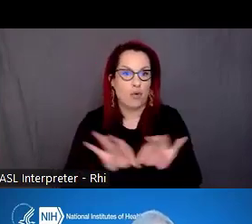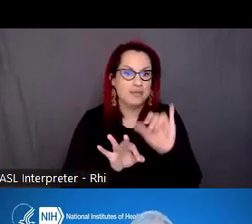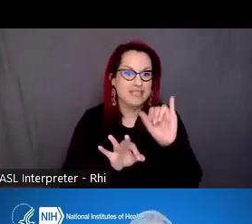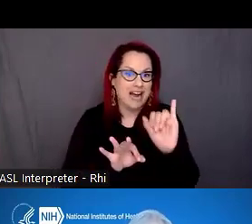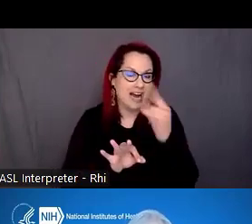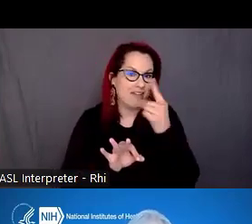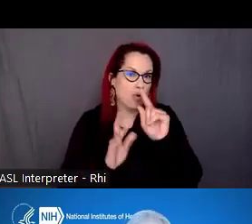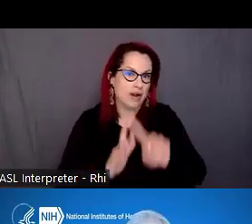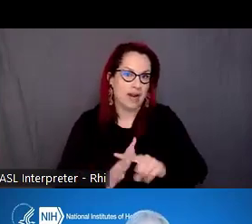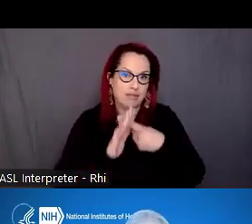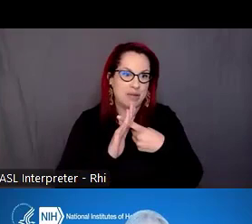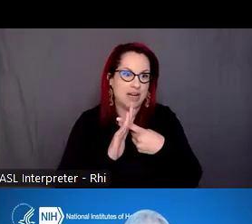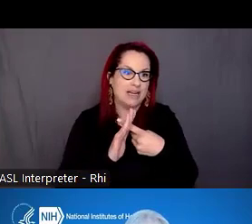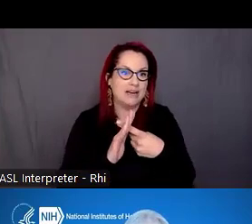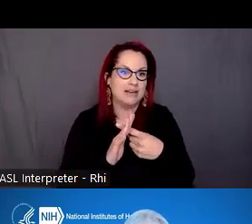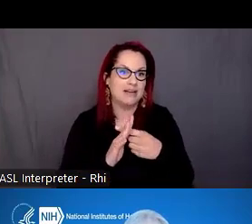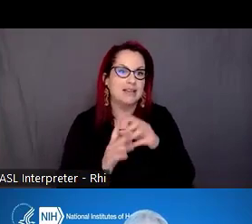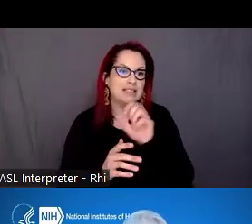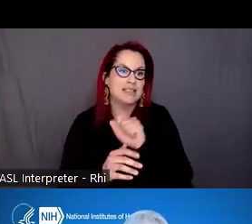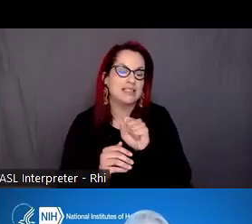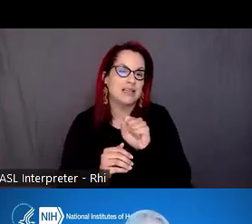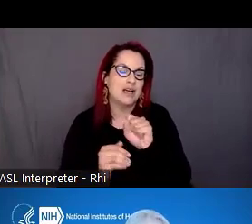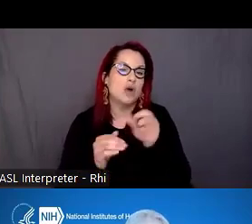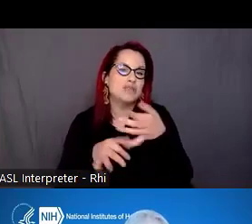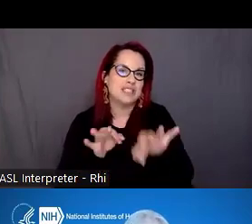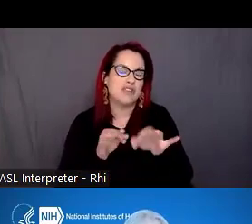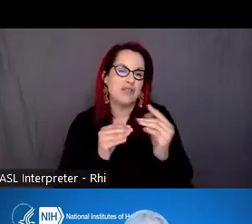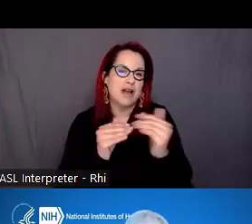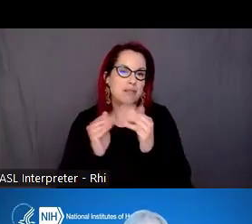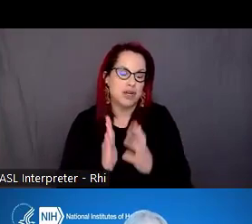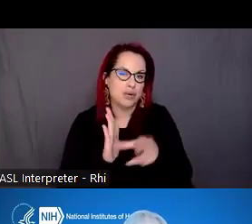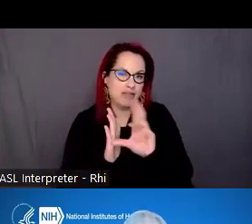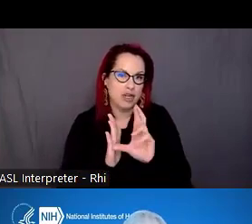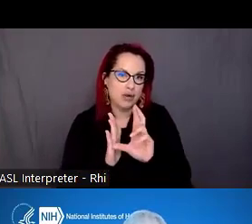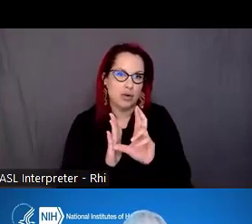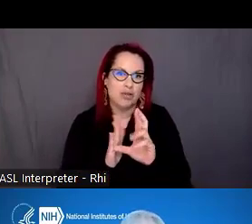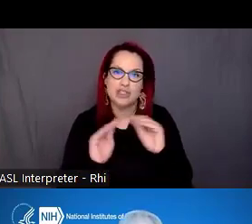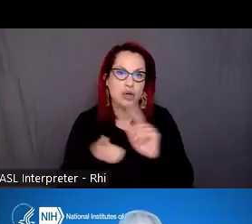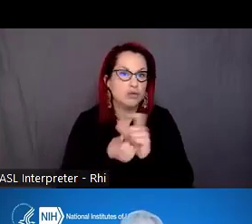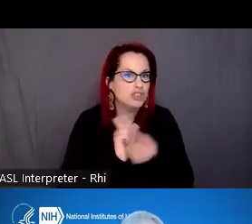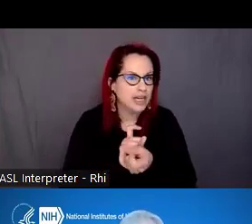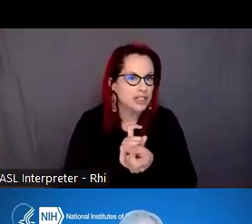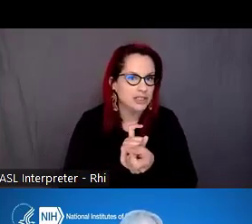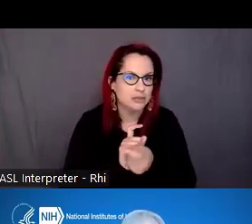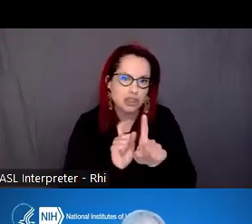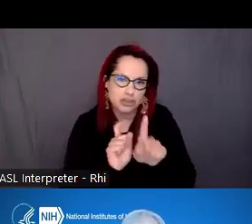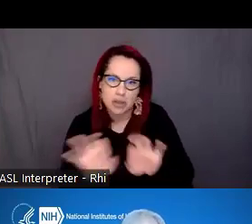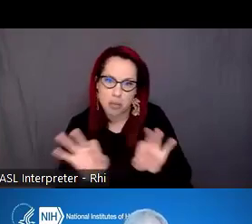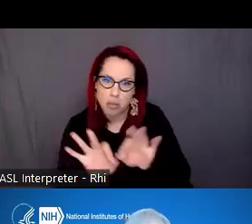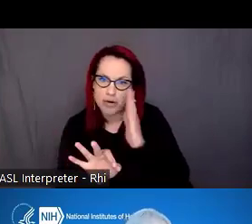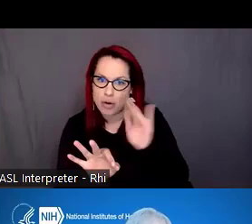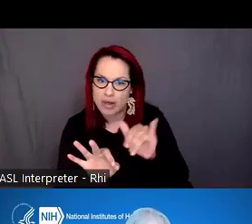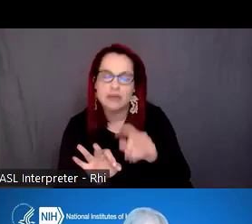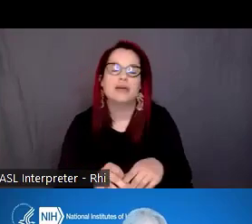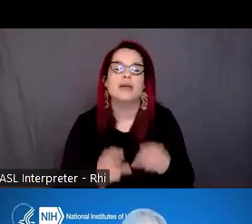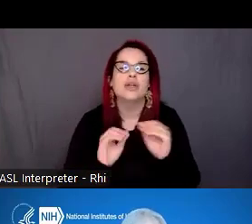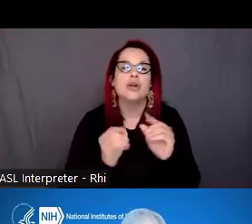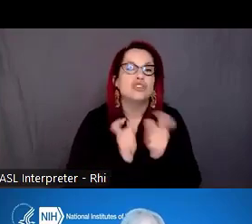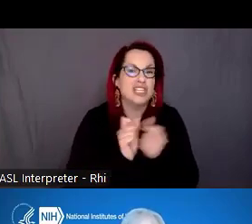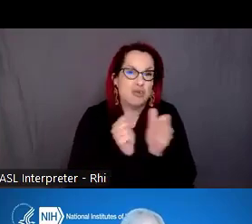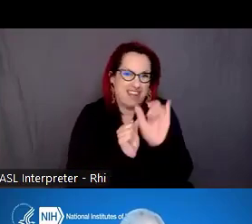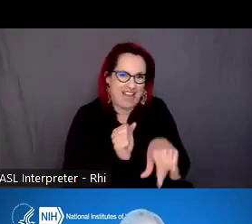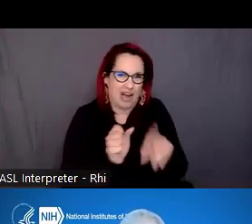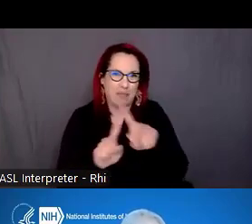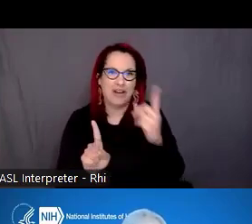implementing simplified peer review, which I think is also an important note. But in order for the application forms to be